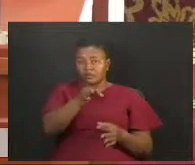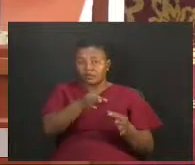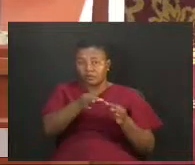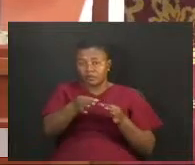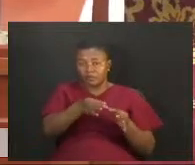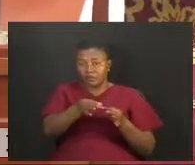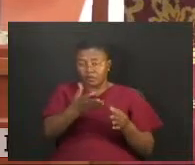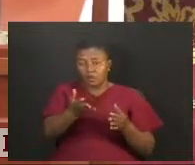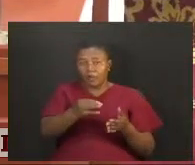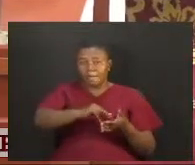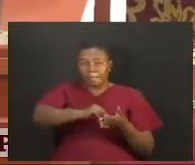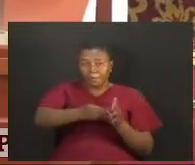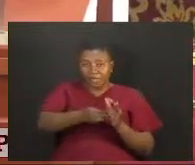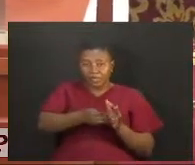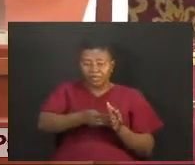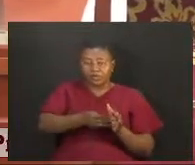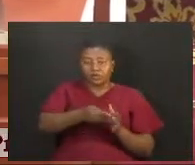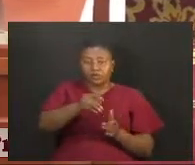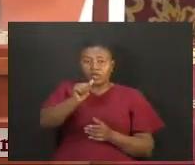Mr. Speaker.